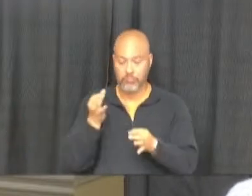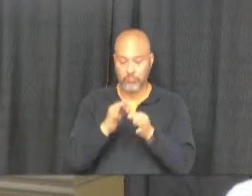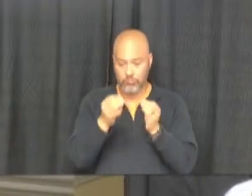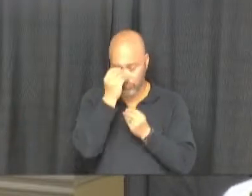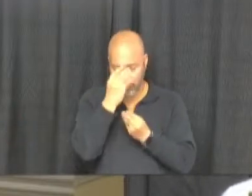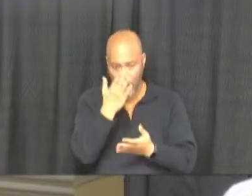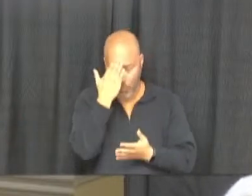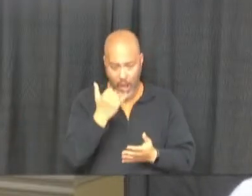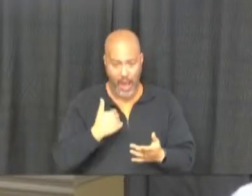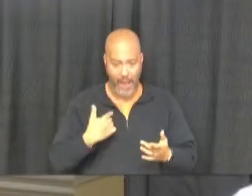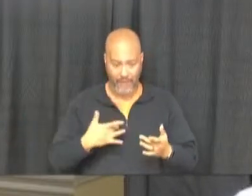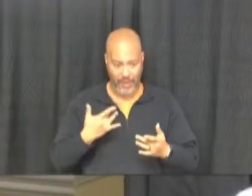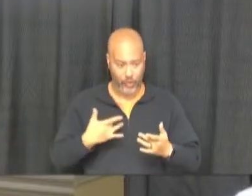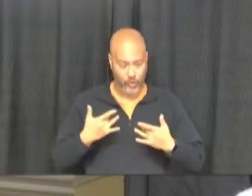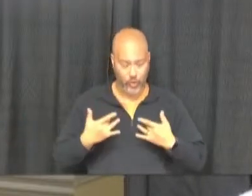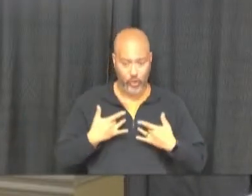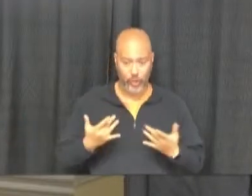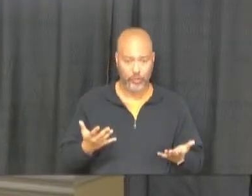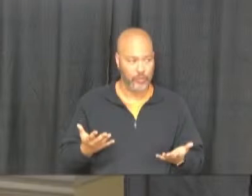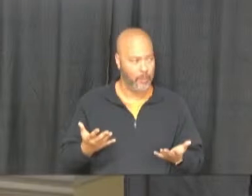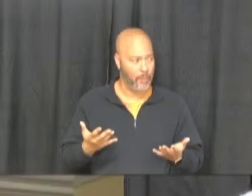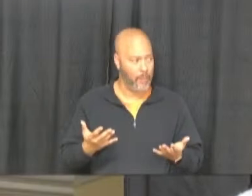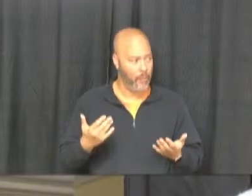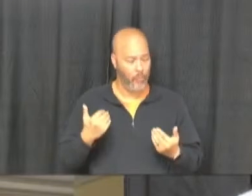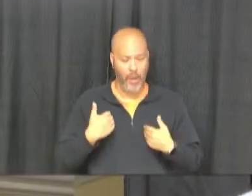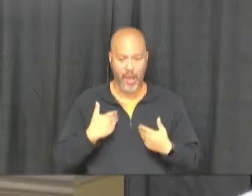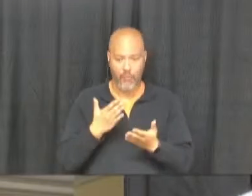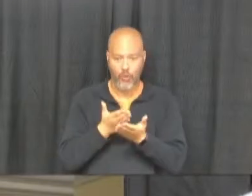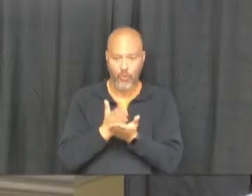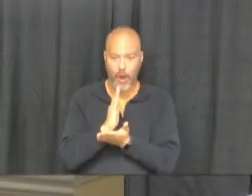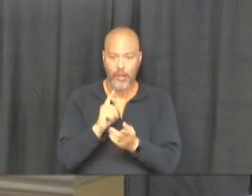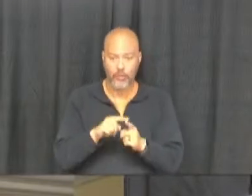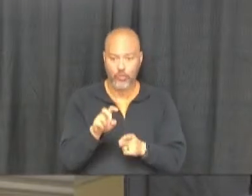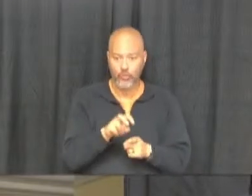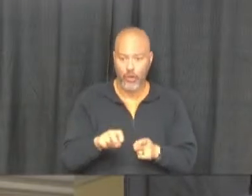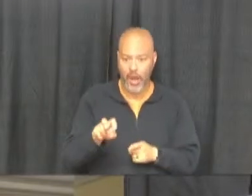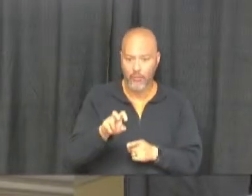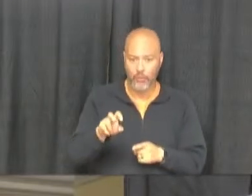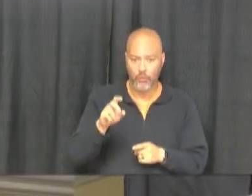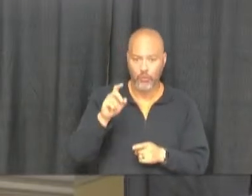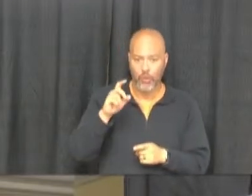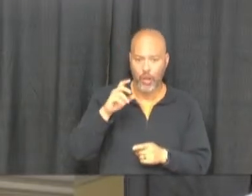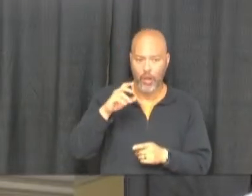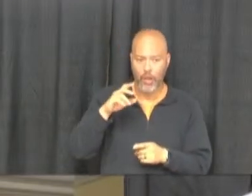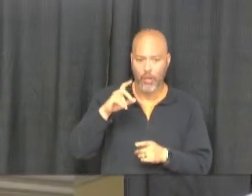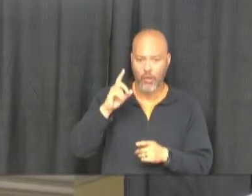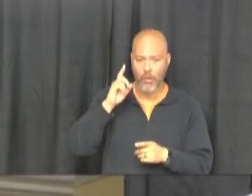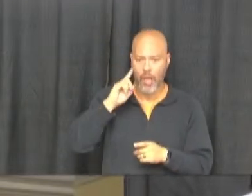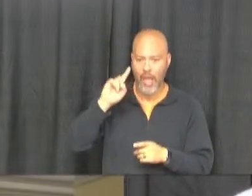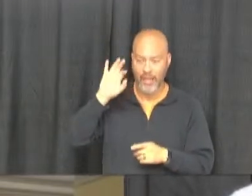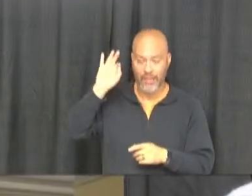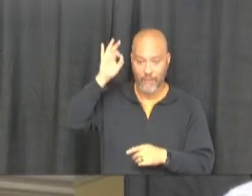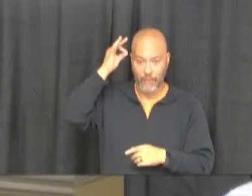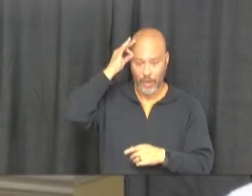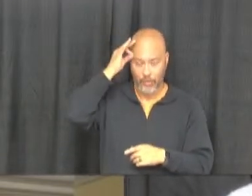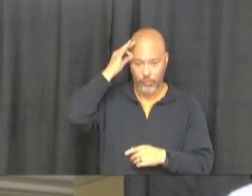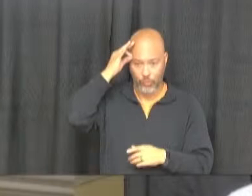tell you why I'm concerned about that, there was a right to travel for an abortion at the federal